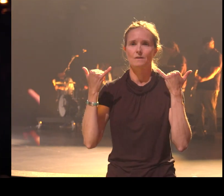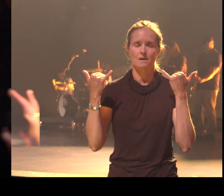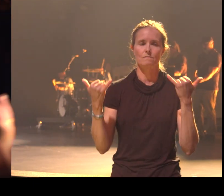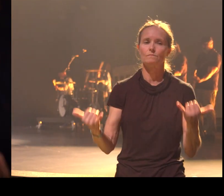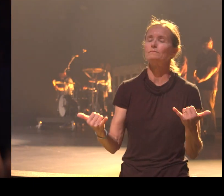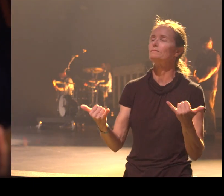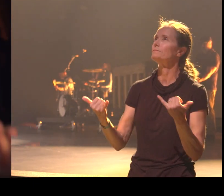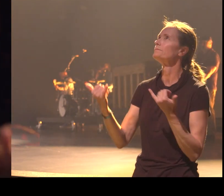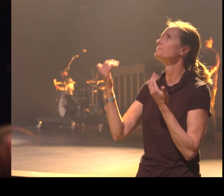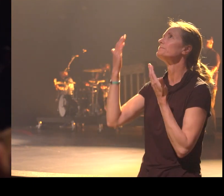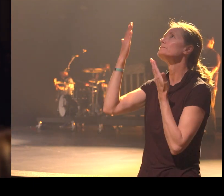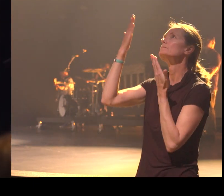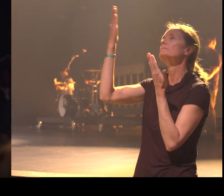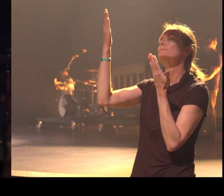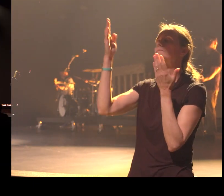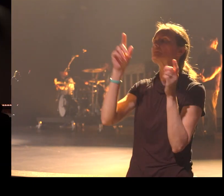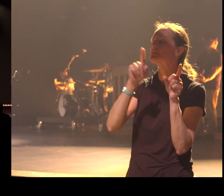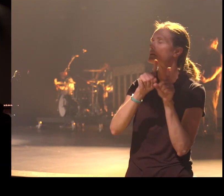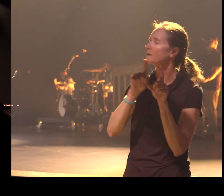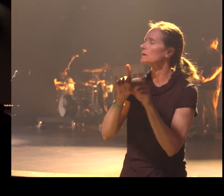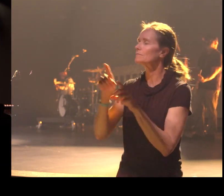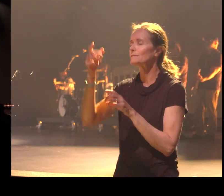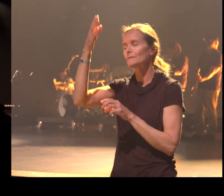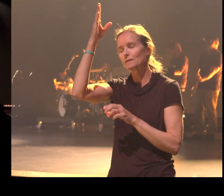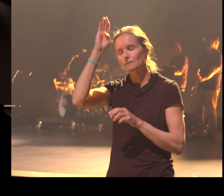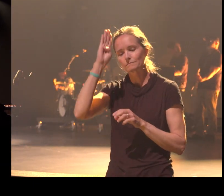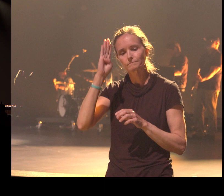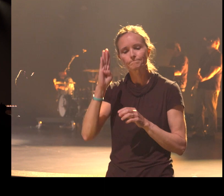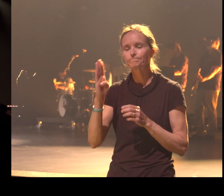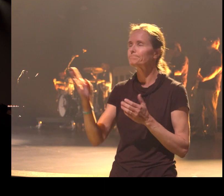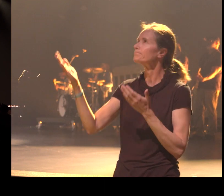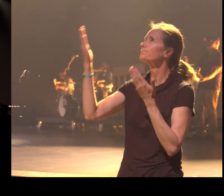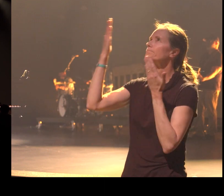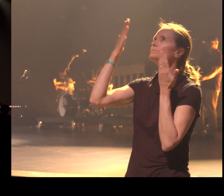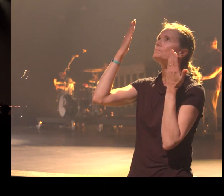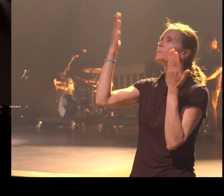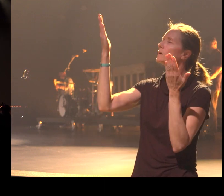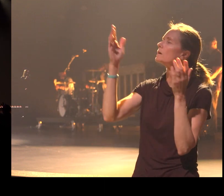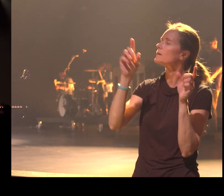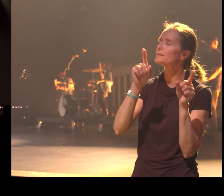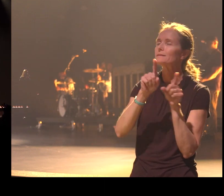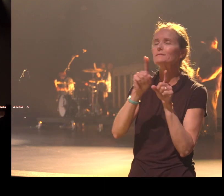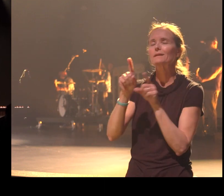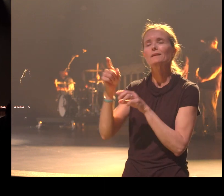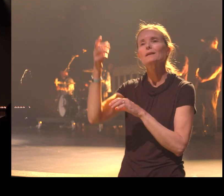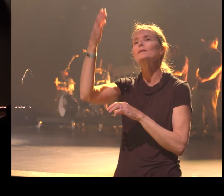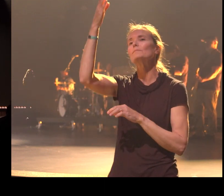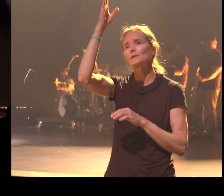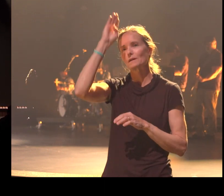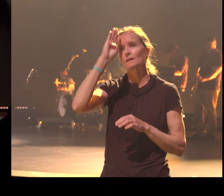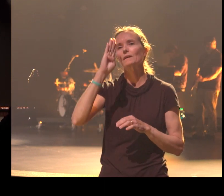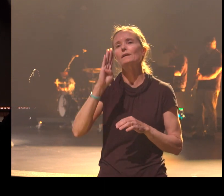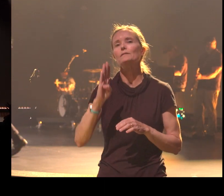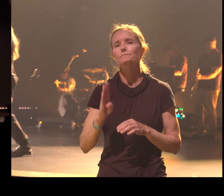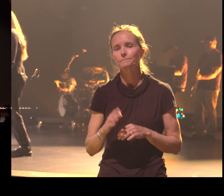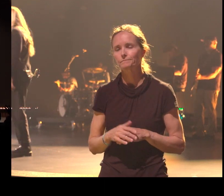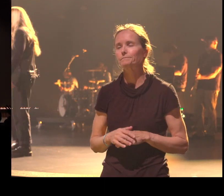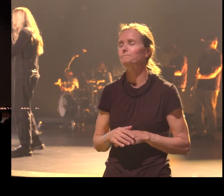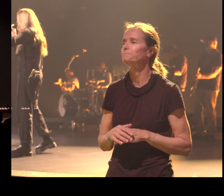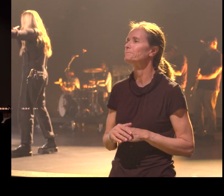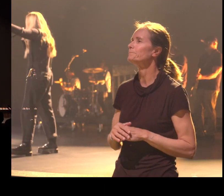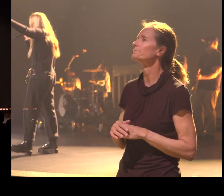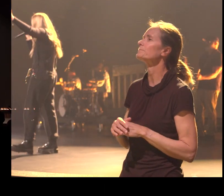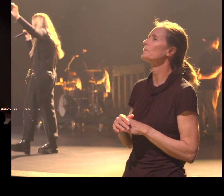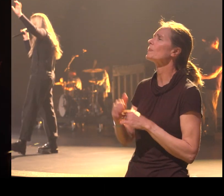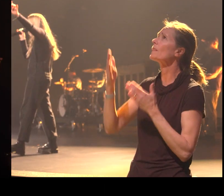are providing now. 'Cause you are the same. Yes, he is. You are the same.